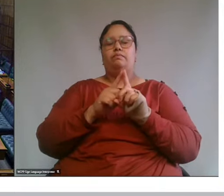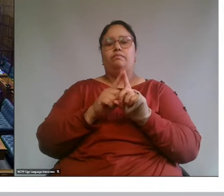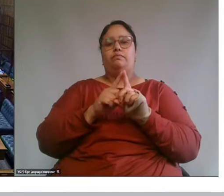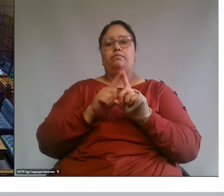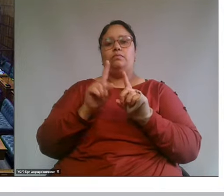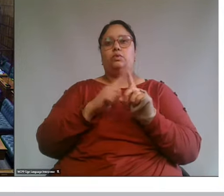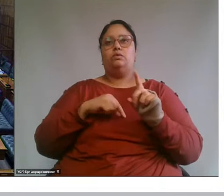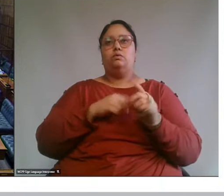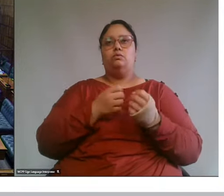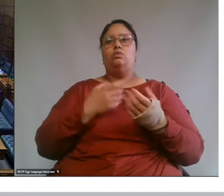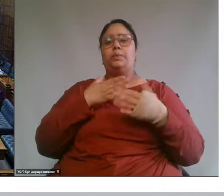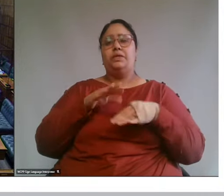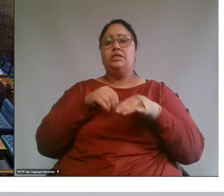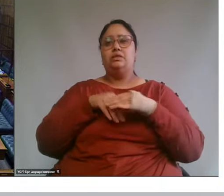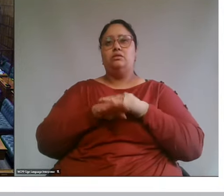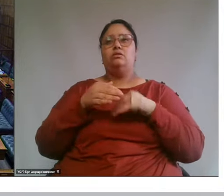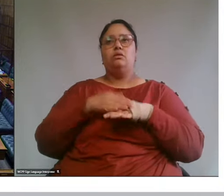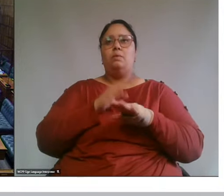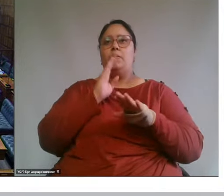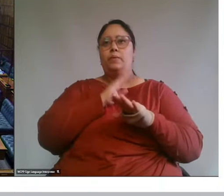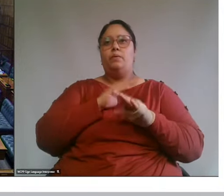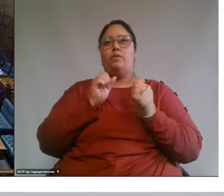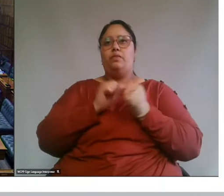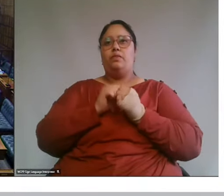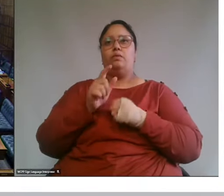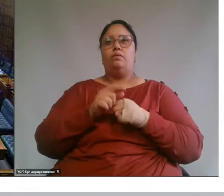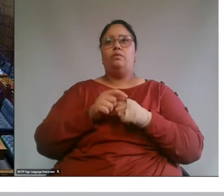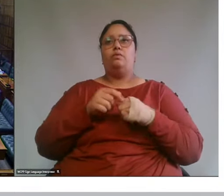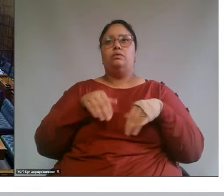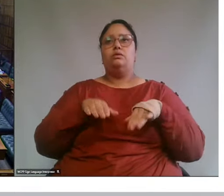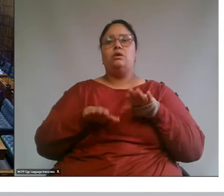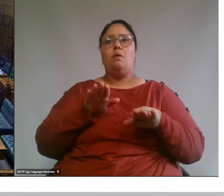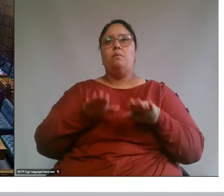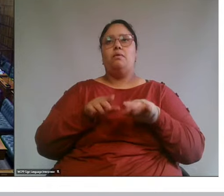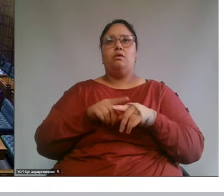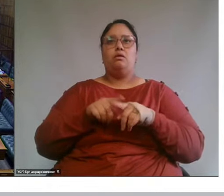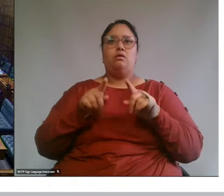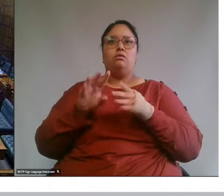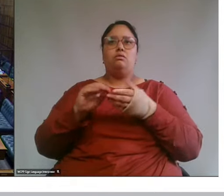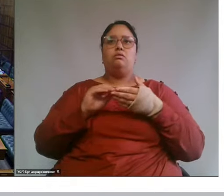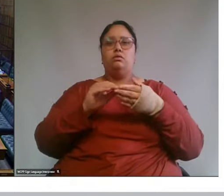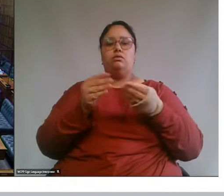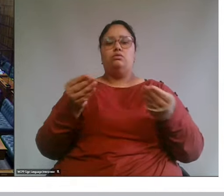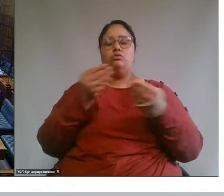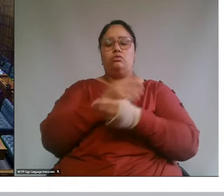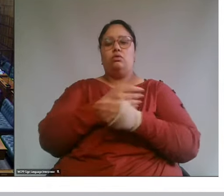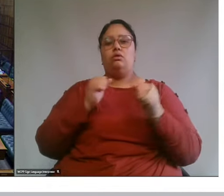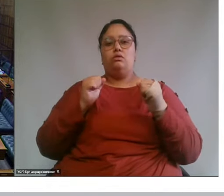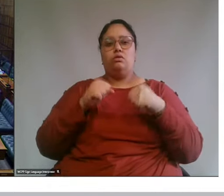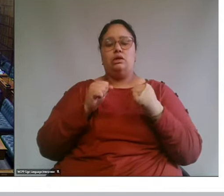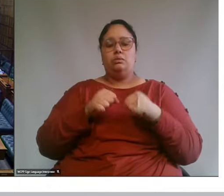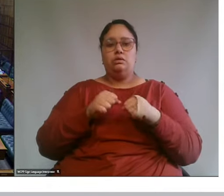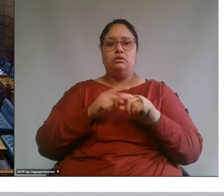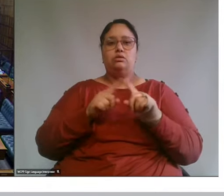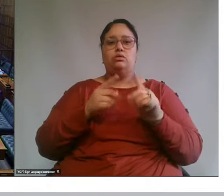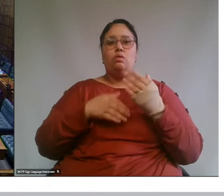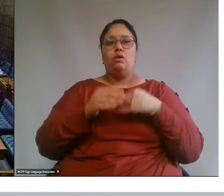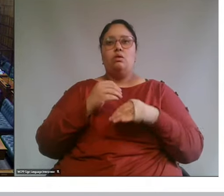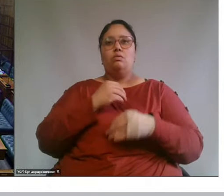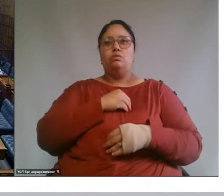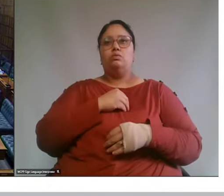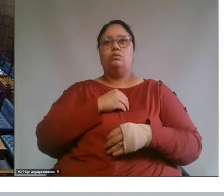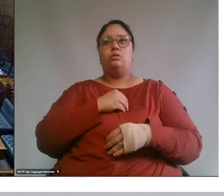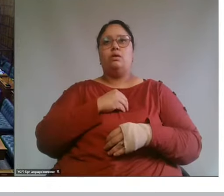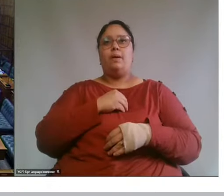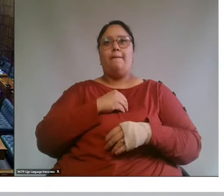provide an example of the work that we discussed much earlier today with regard to trade agreements so companies that we take out